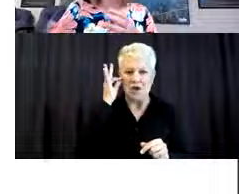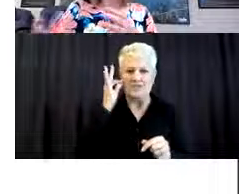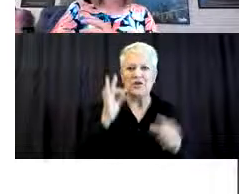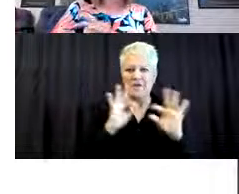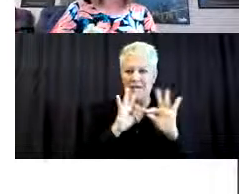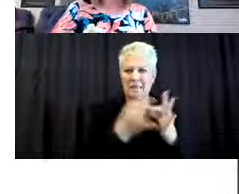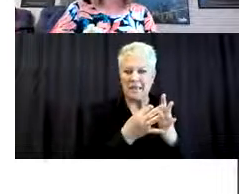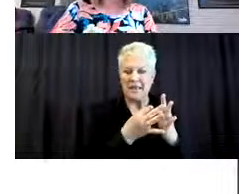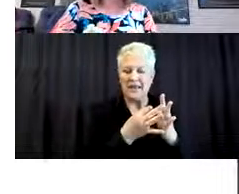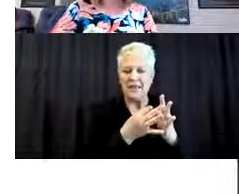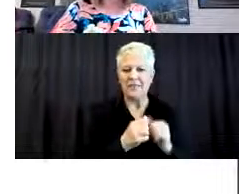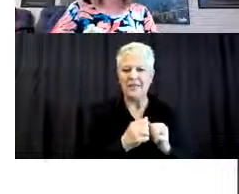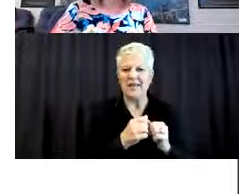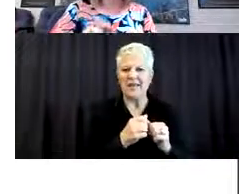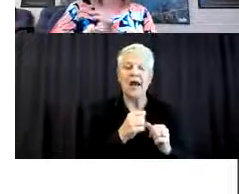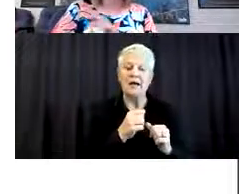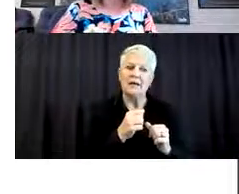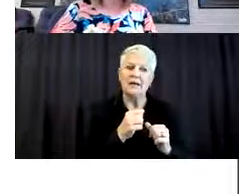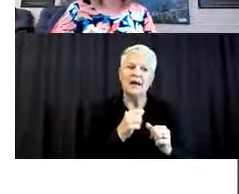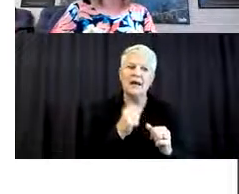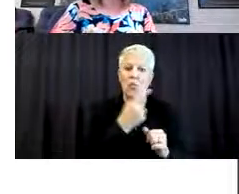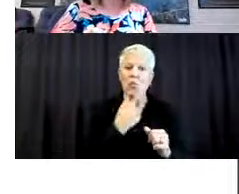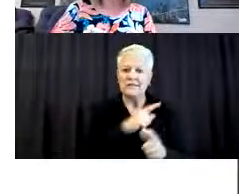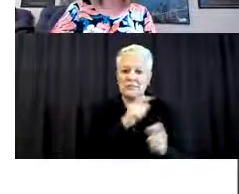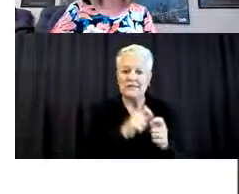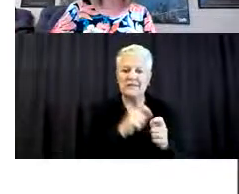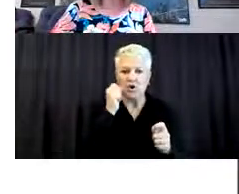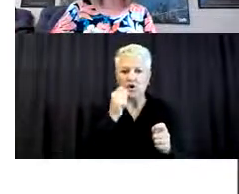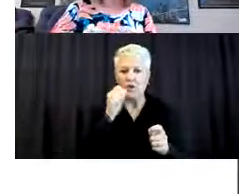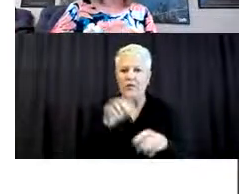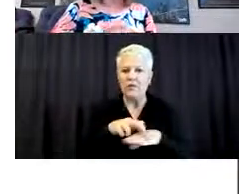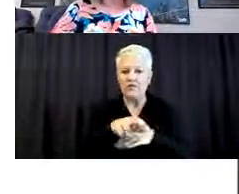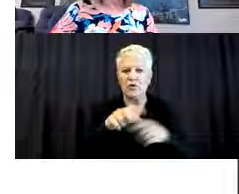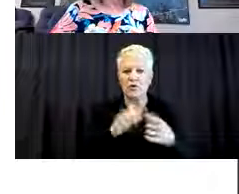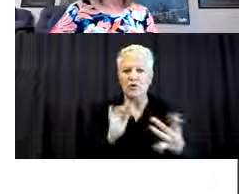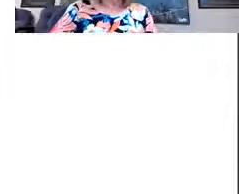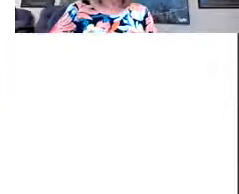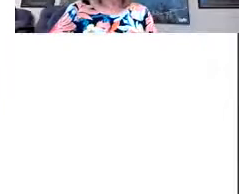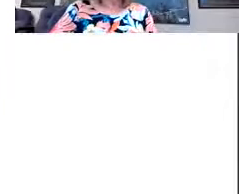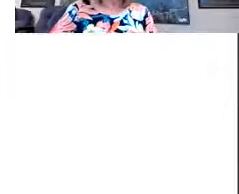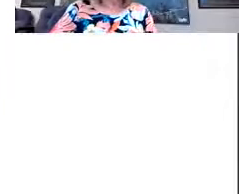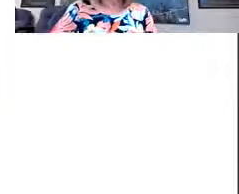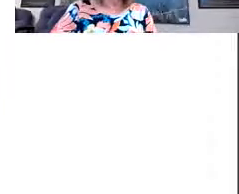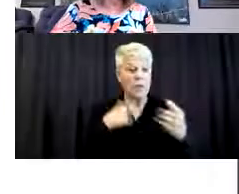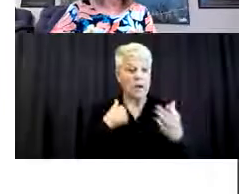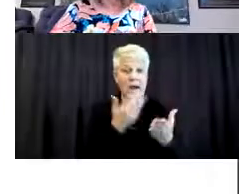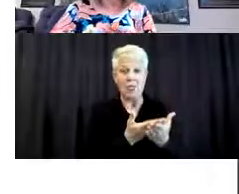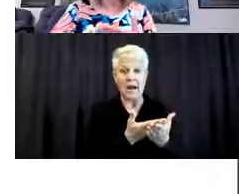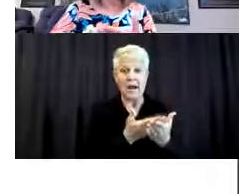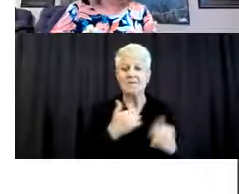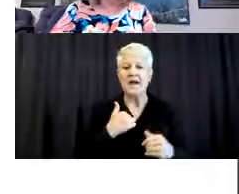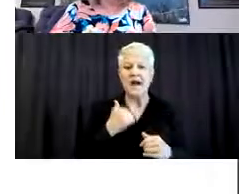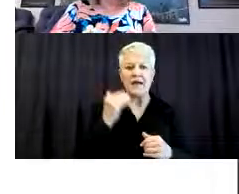and it was for a particular little girl that had been referred to the outreach program. And when I arrived, I noticed